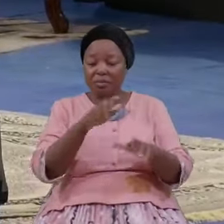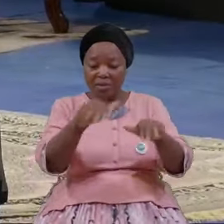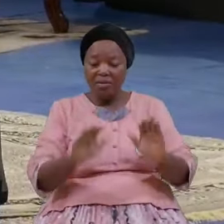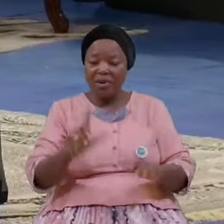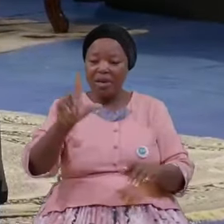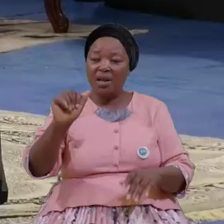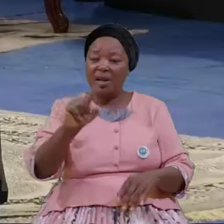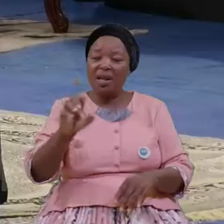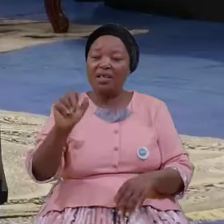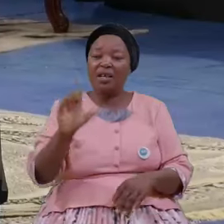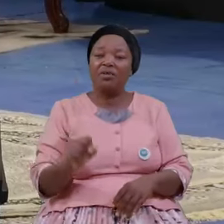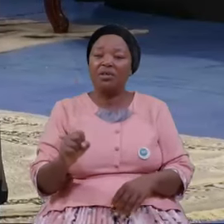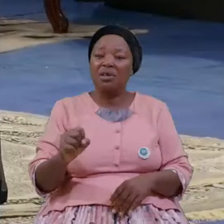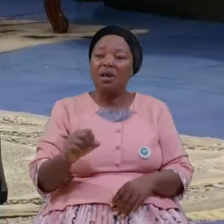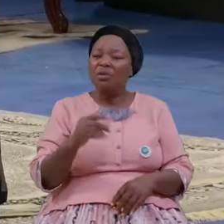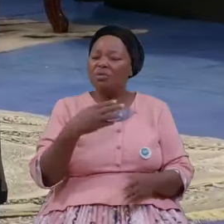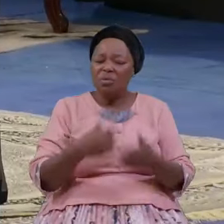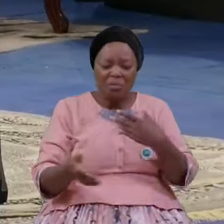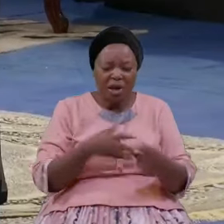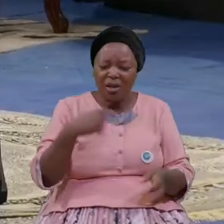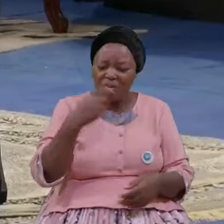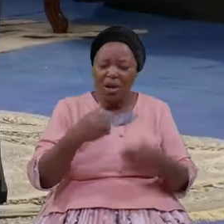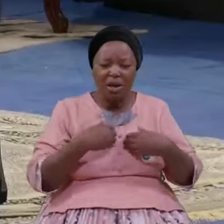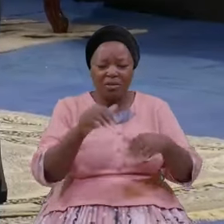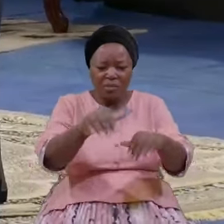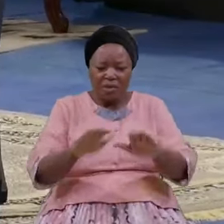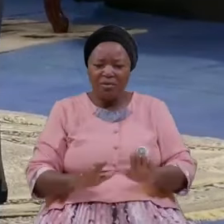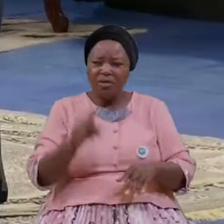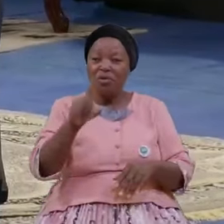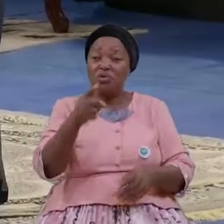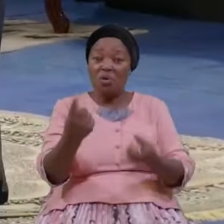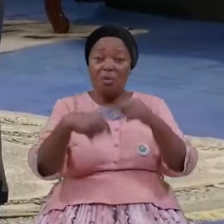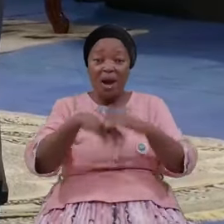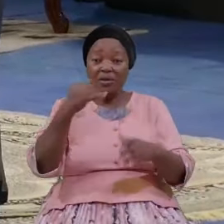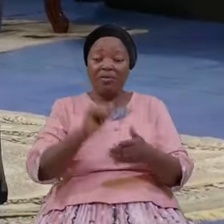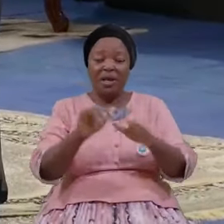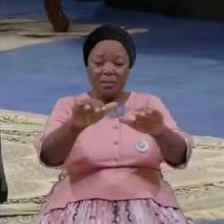whoever has buried you, you'll come out of that grave.